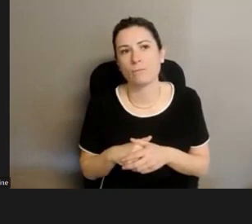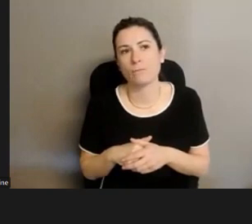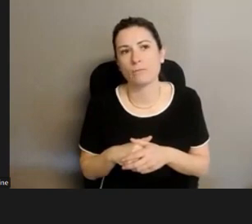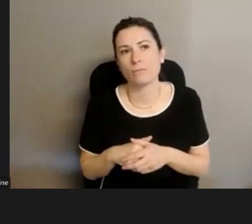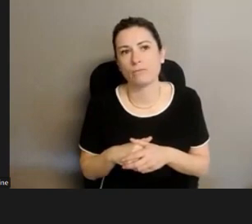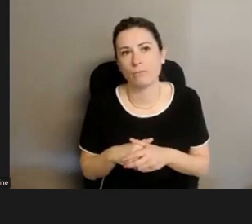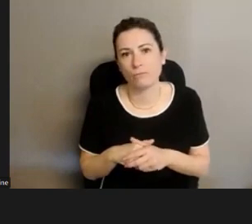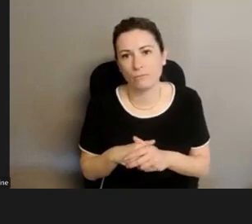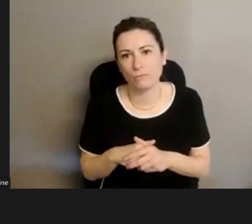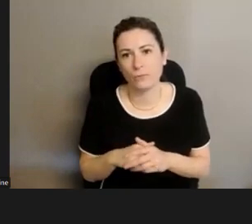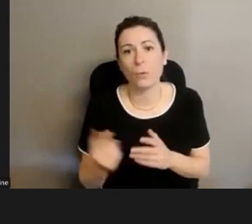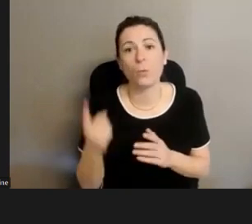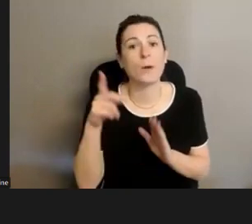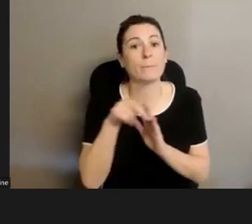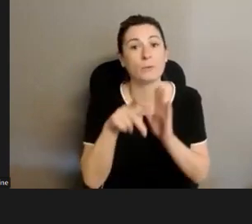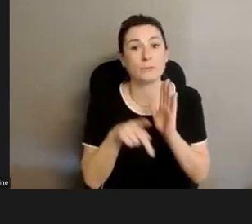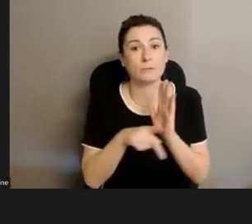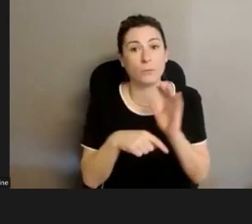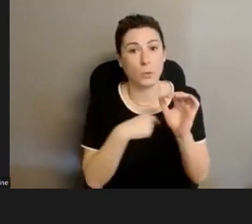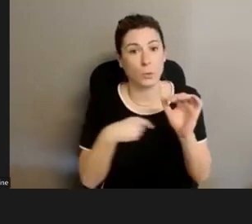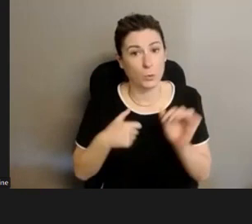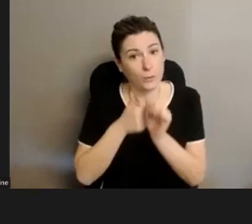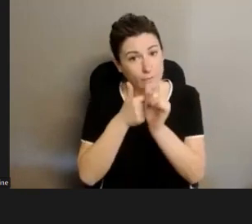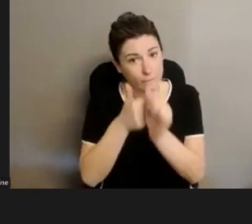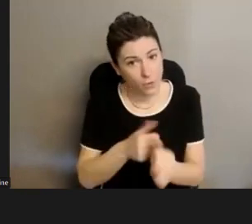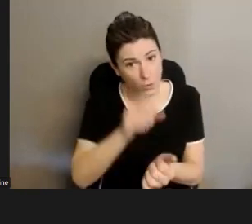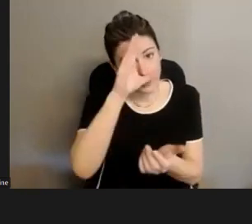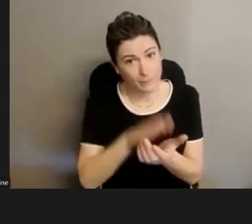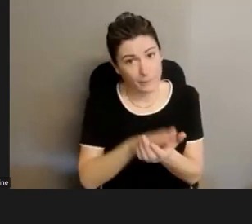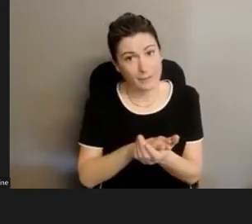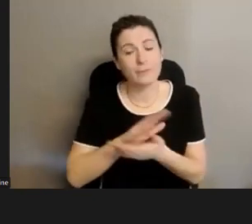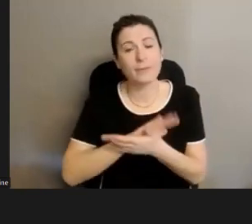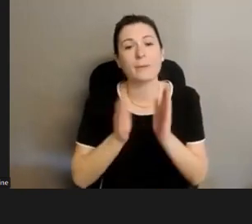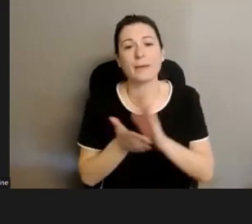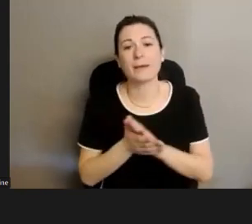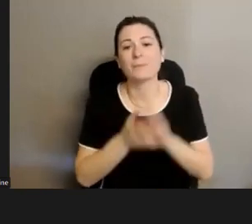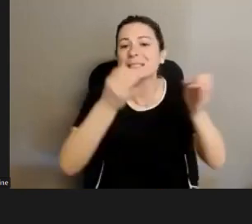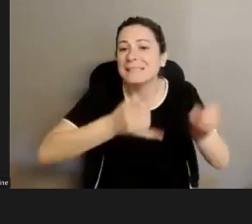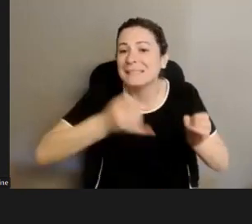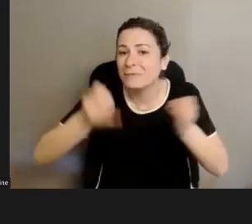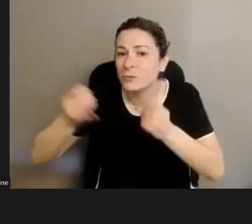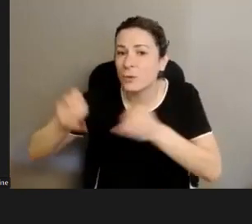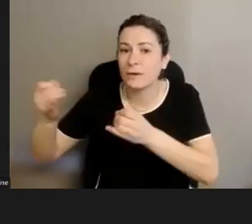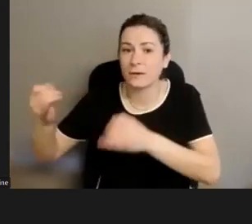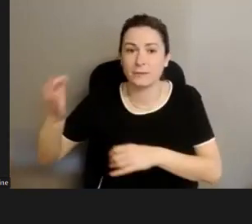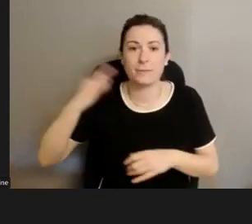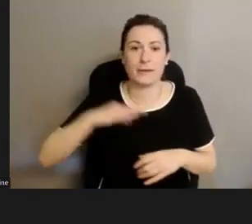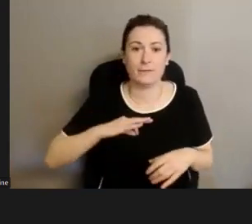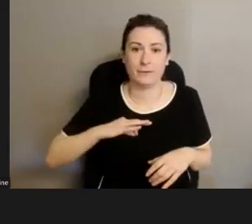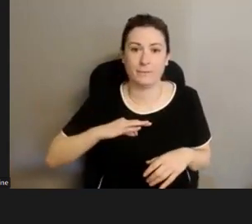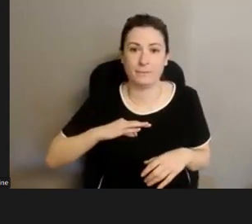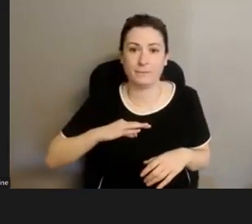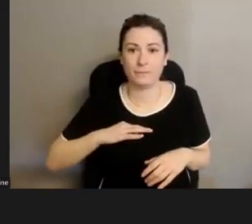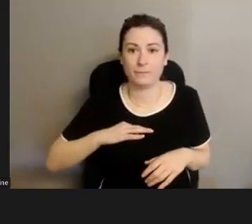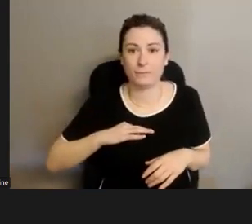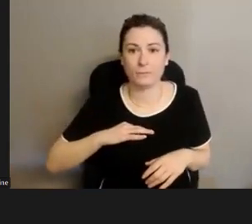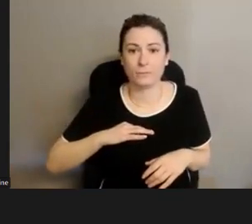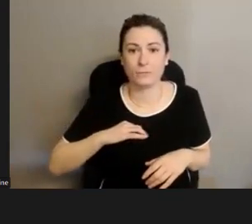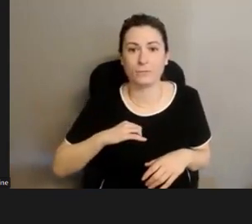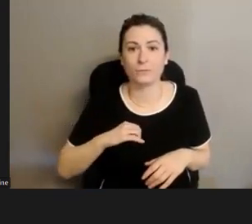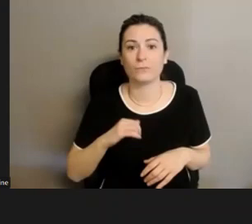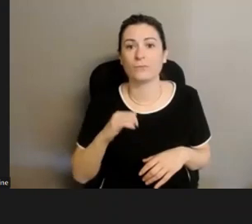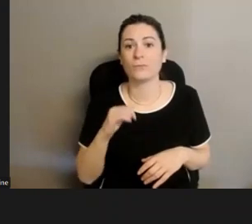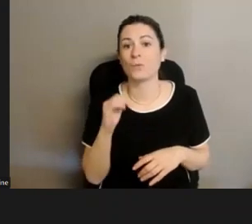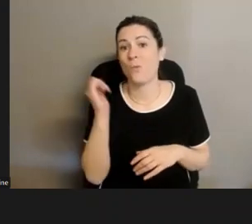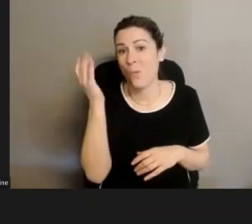is that this become an individualized benefit. And the hope would be that we could then use that as leverage to trickle